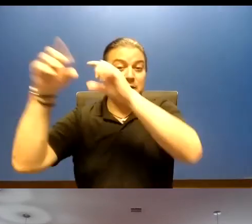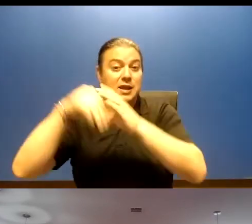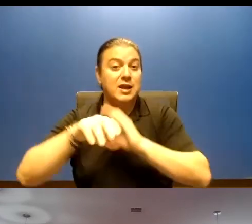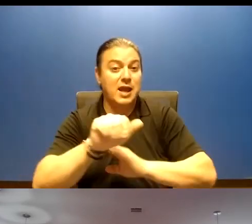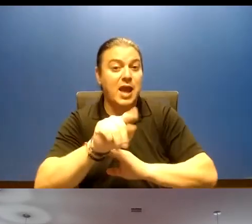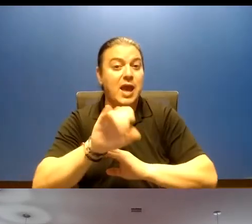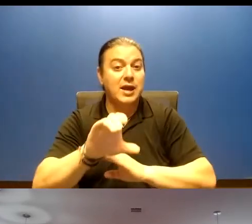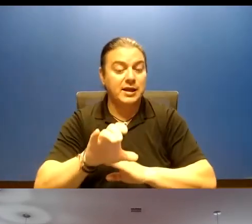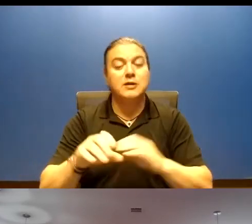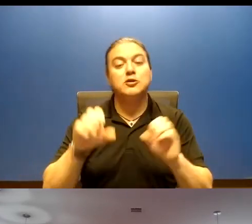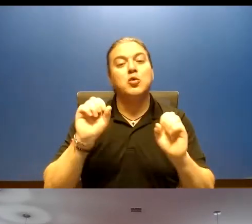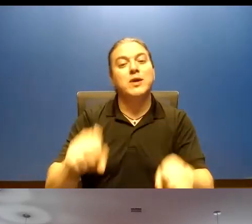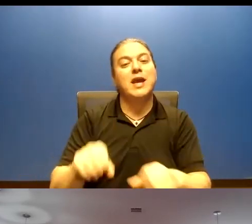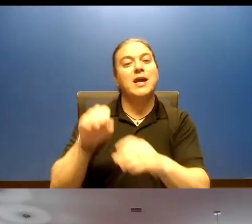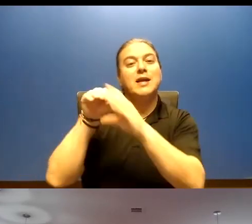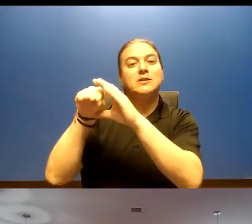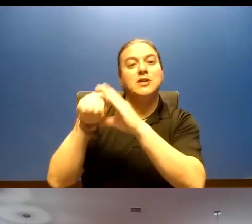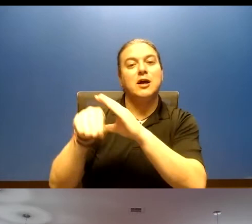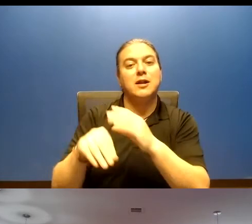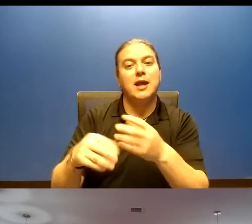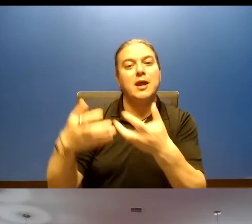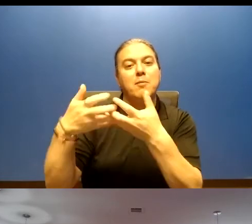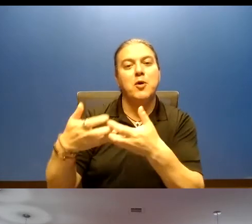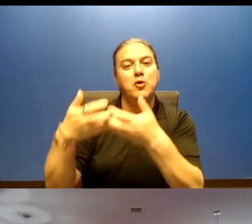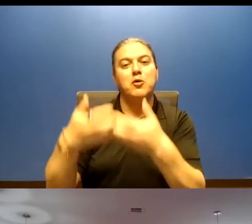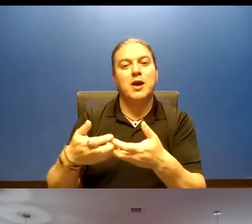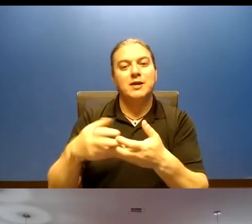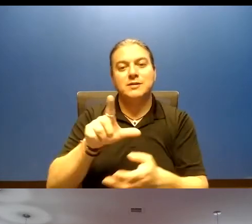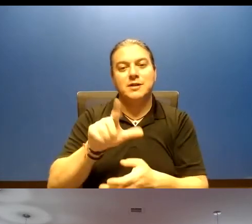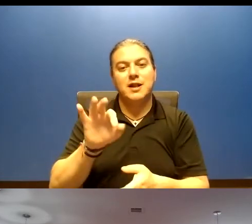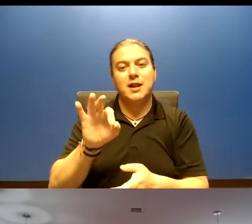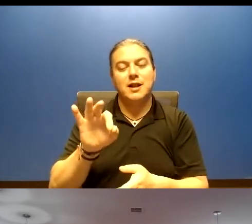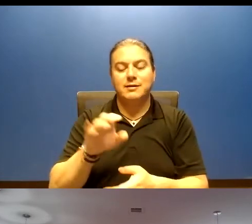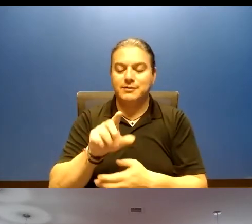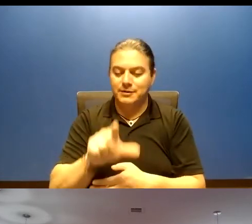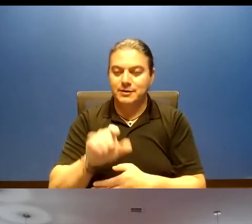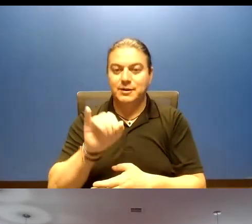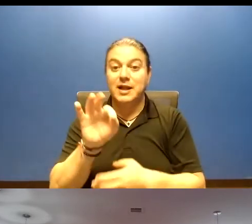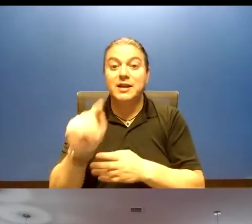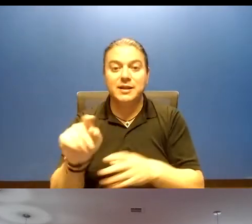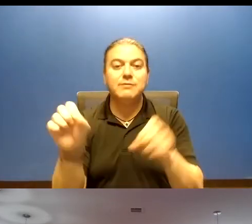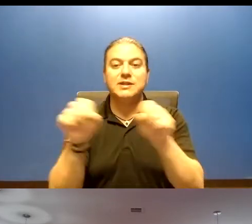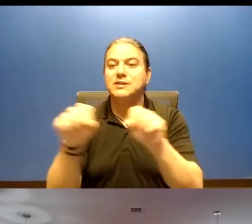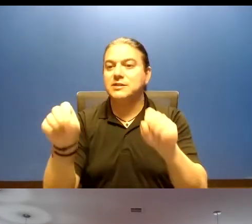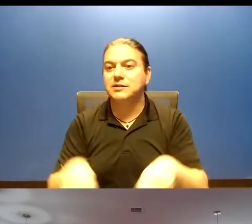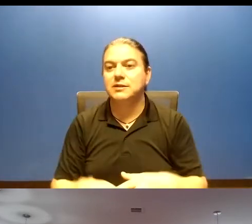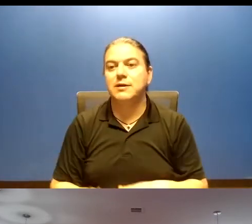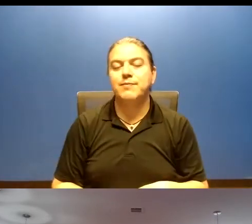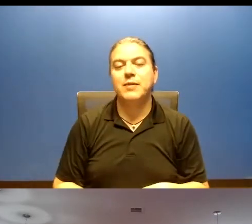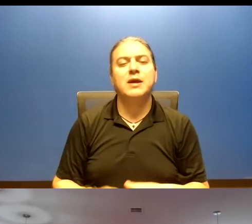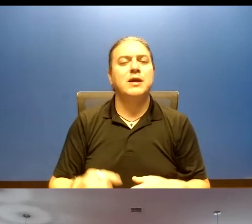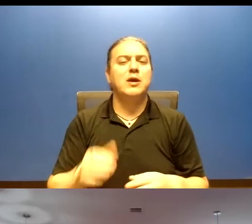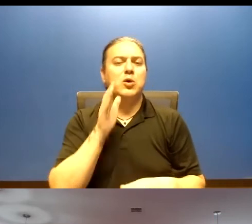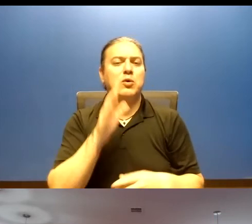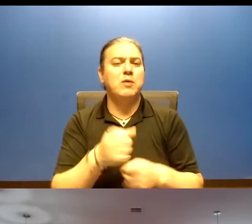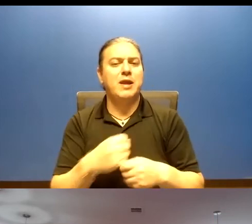all of those things we could not function without. They make the day-to-day care of Mason so much easier